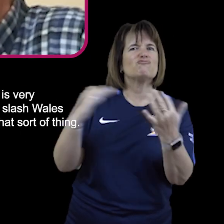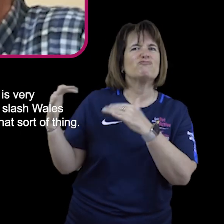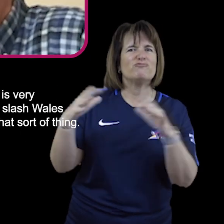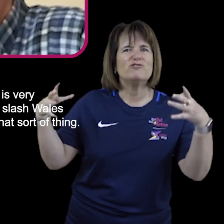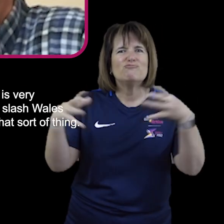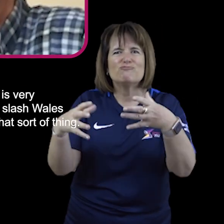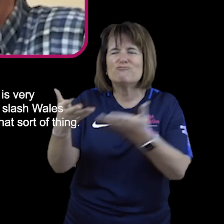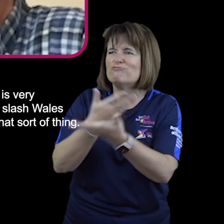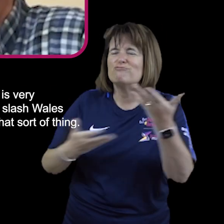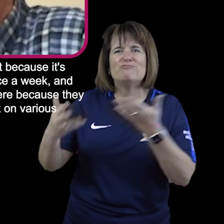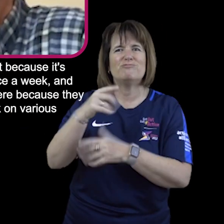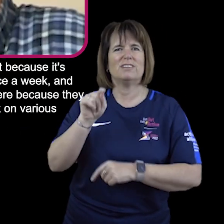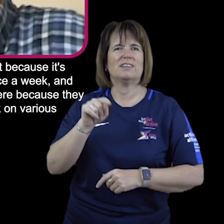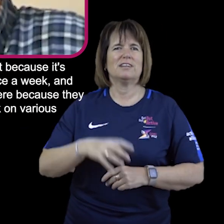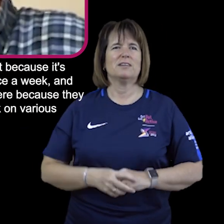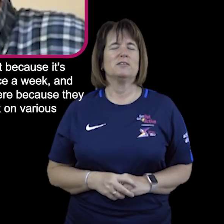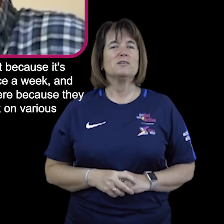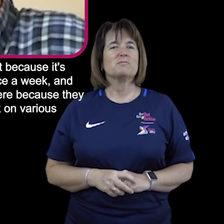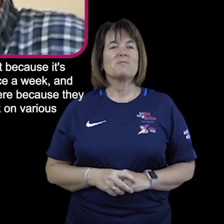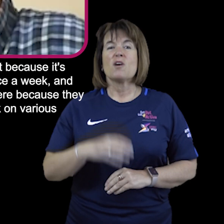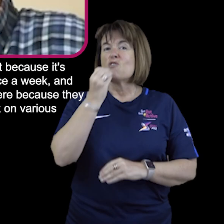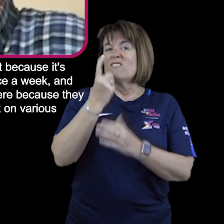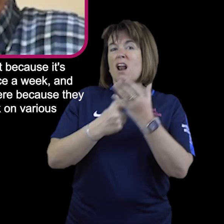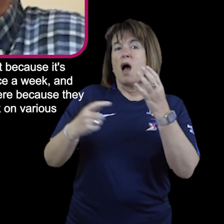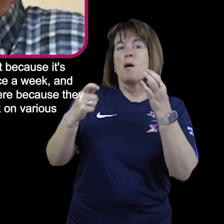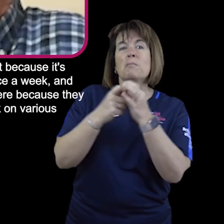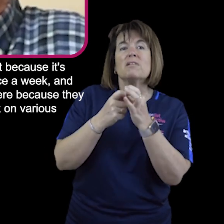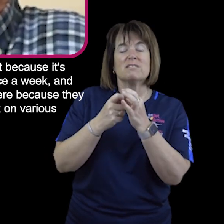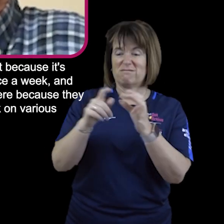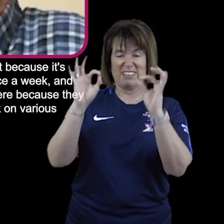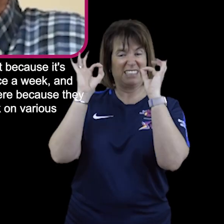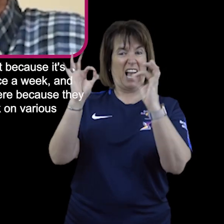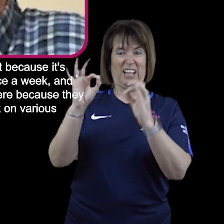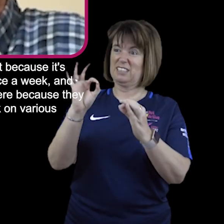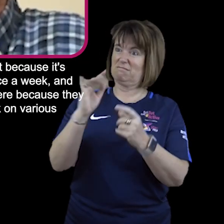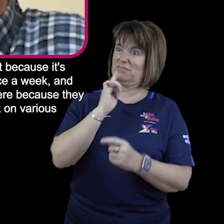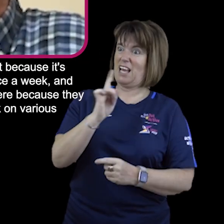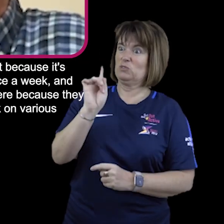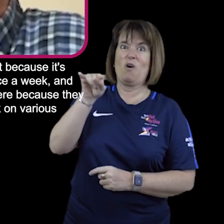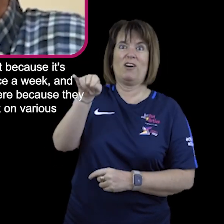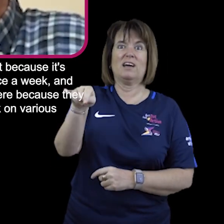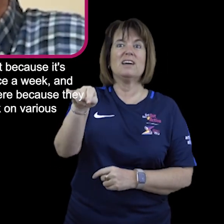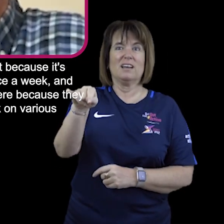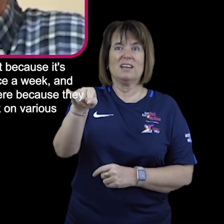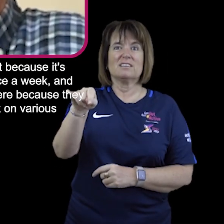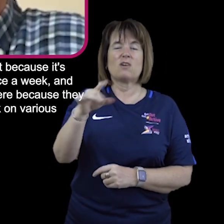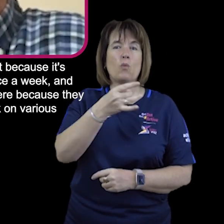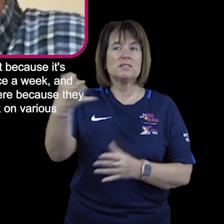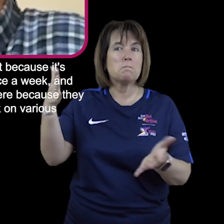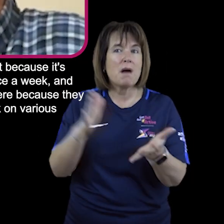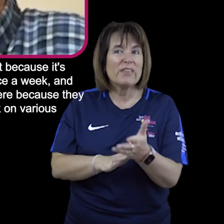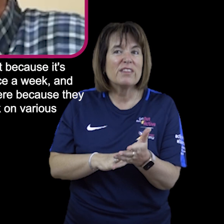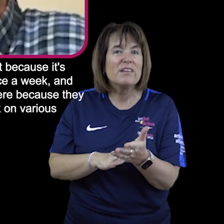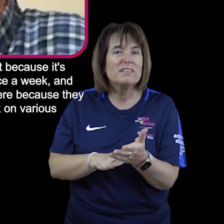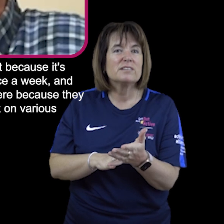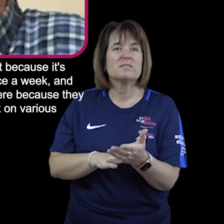leaving care, that sort of thing. So the Breakfast Club does what it says on the tin. It has a breakfast once a month. But because it's